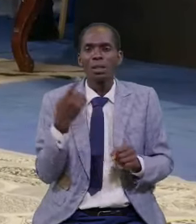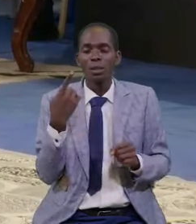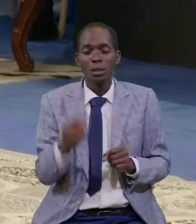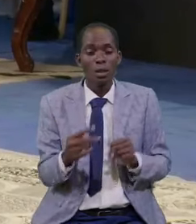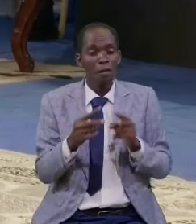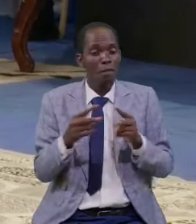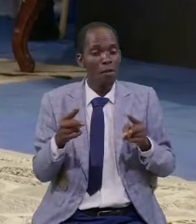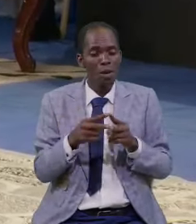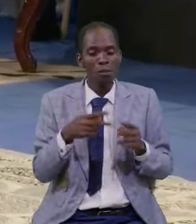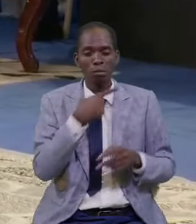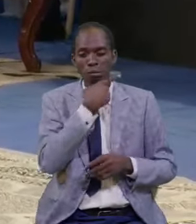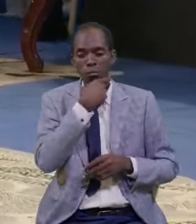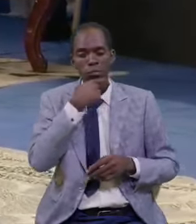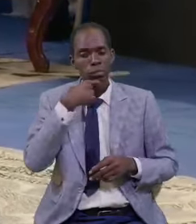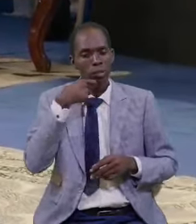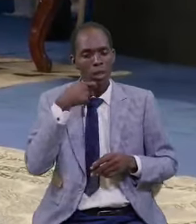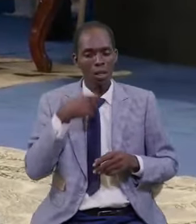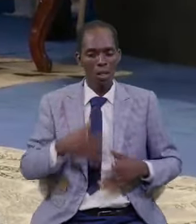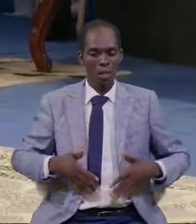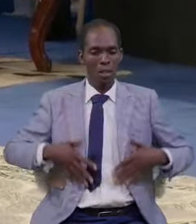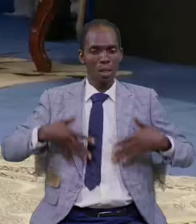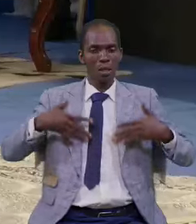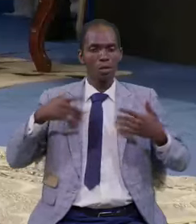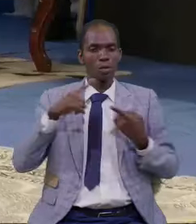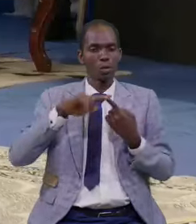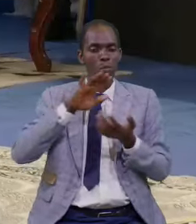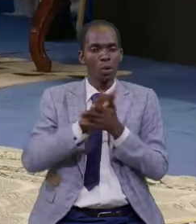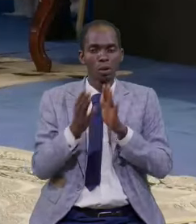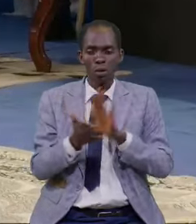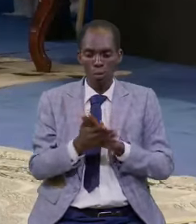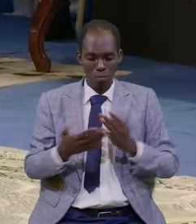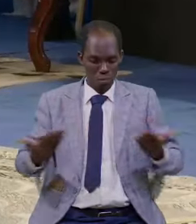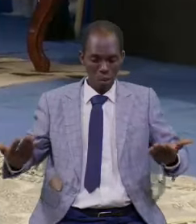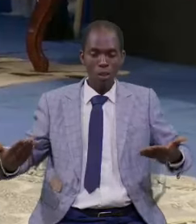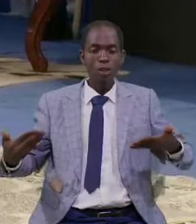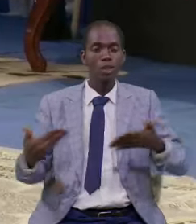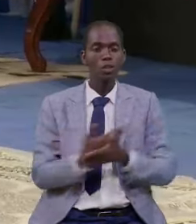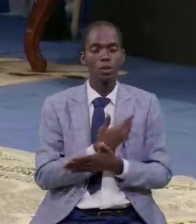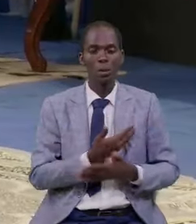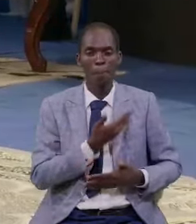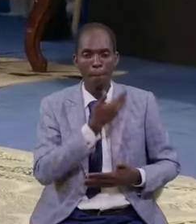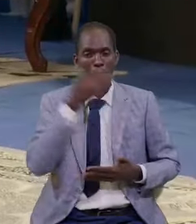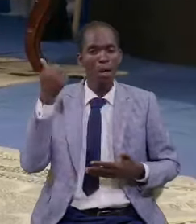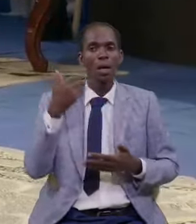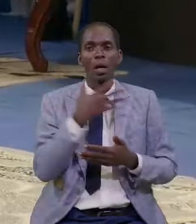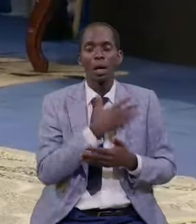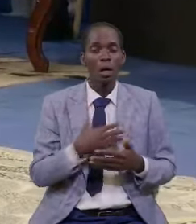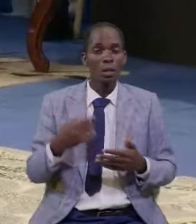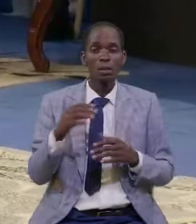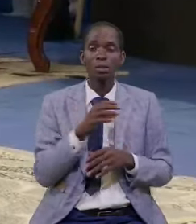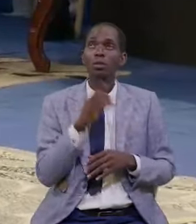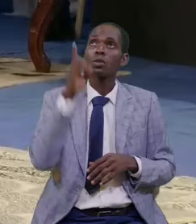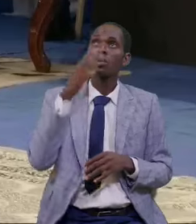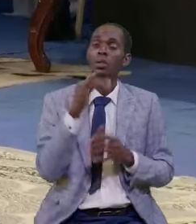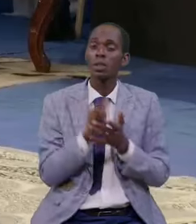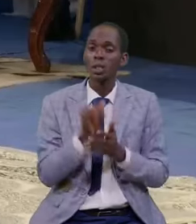dry life to become revitalized. And he says, if that is your thirst, if that is